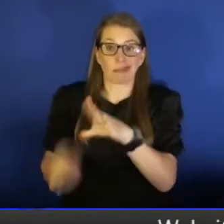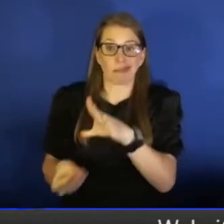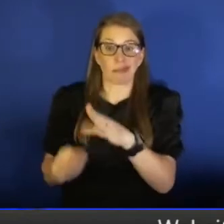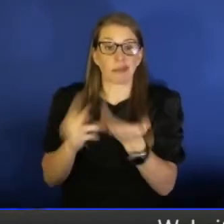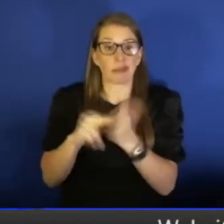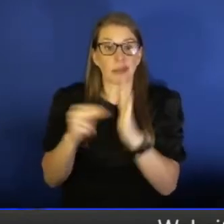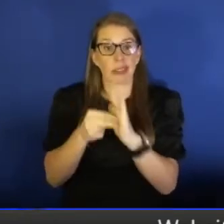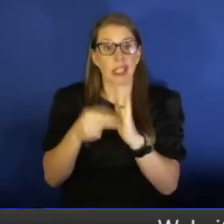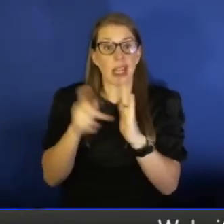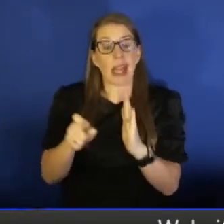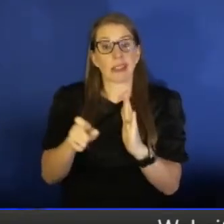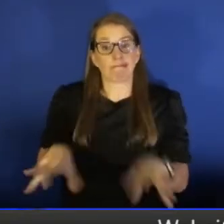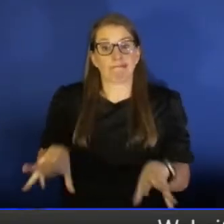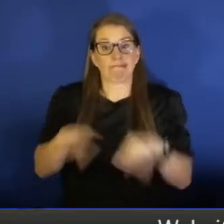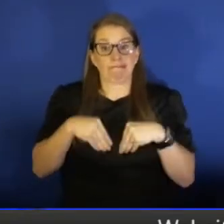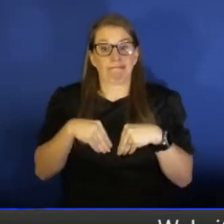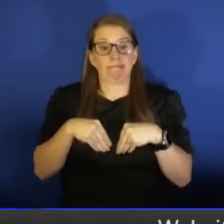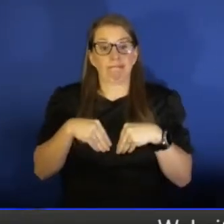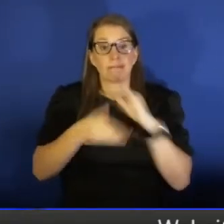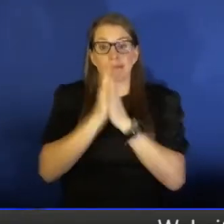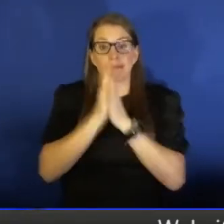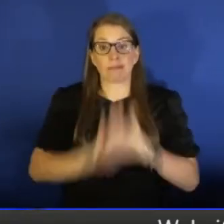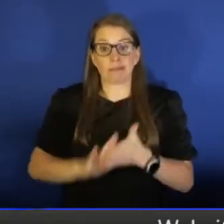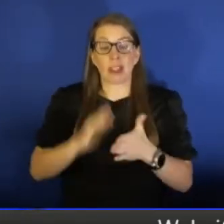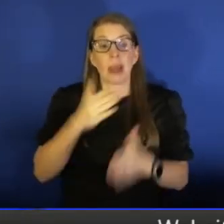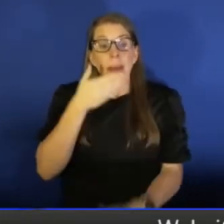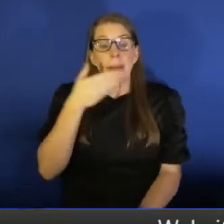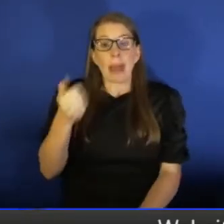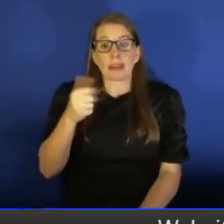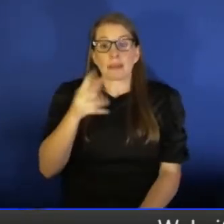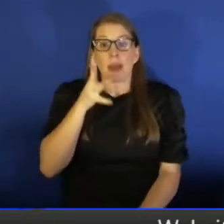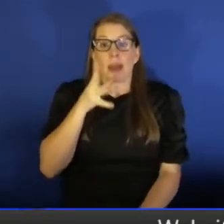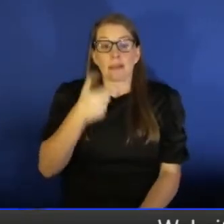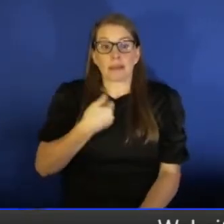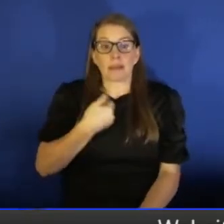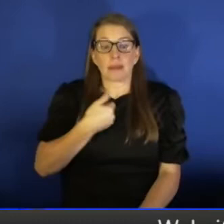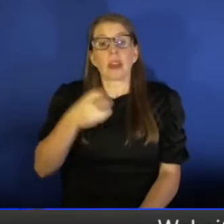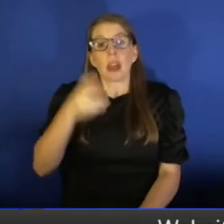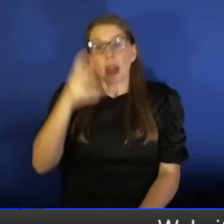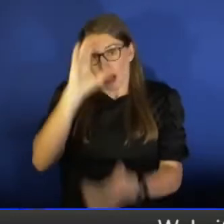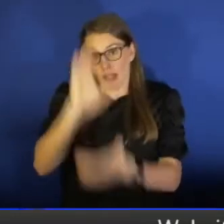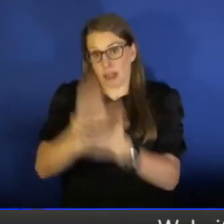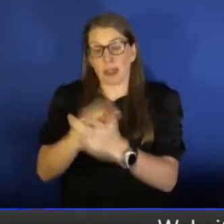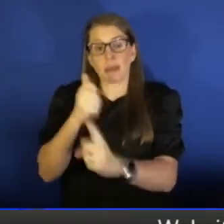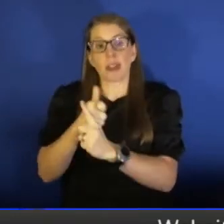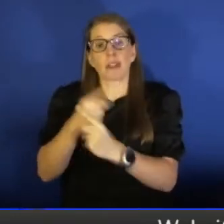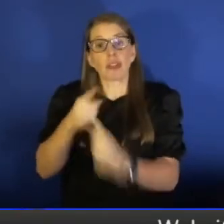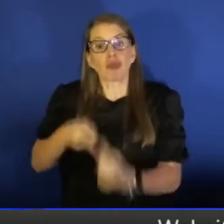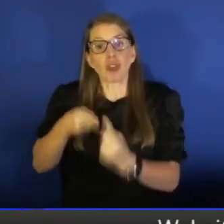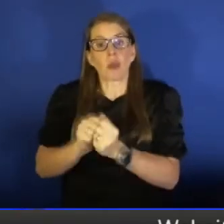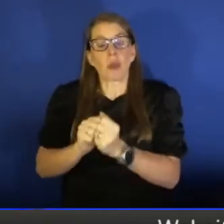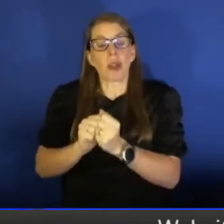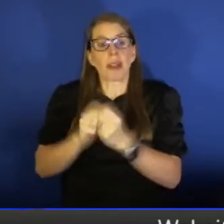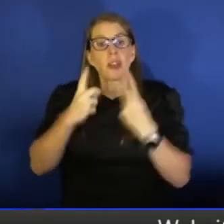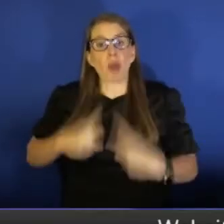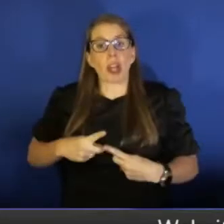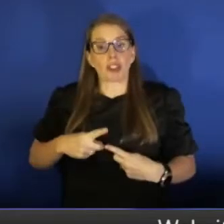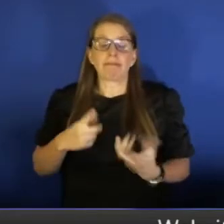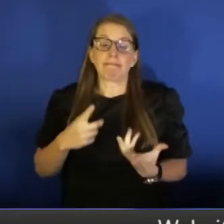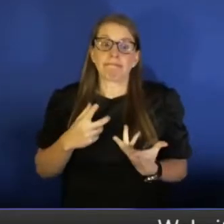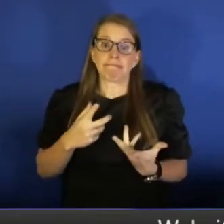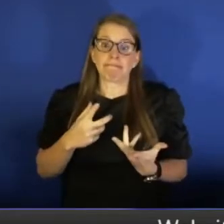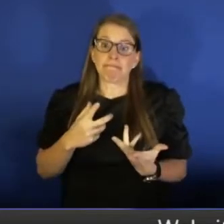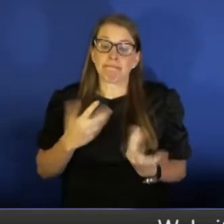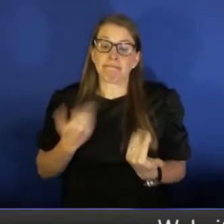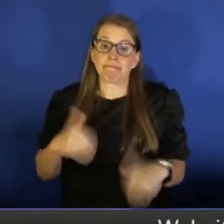peace that I was the best mom that I could be. My husband struggled with depression at the time, and so we had our hands full. Yeah, you bring